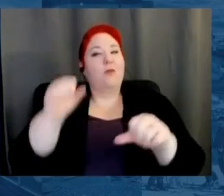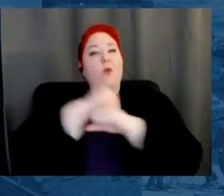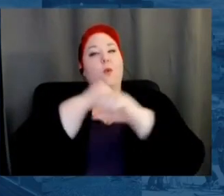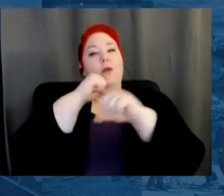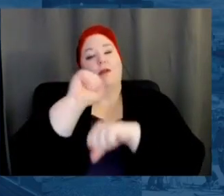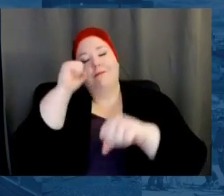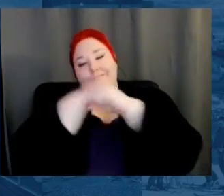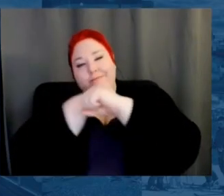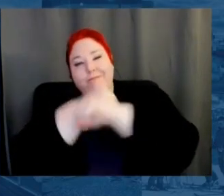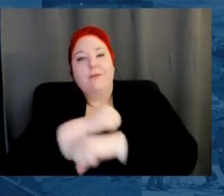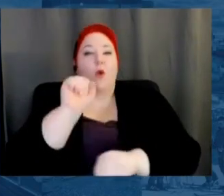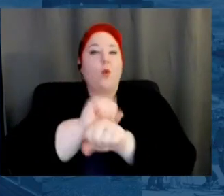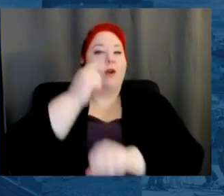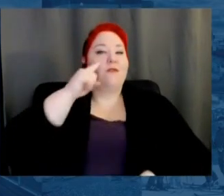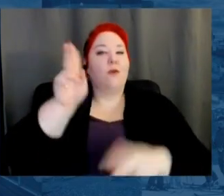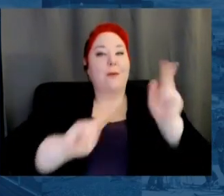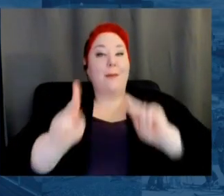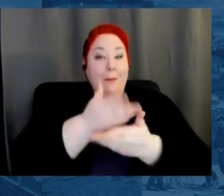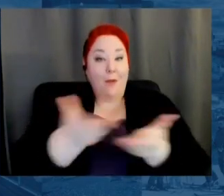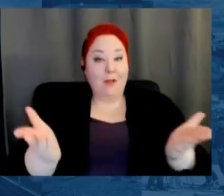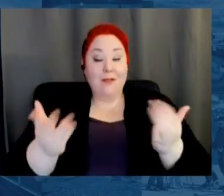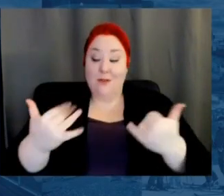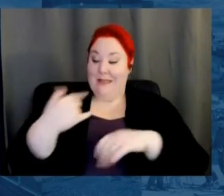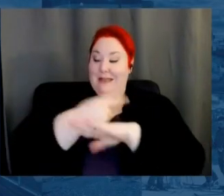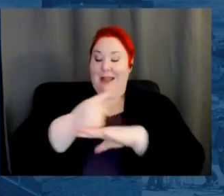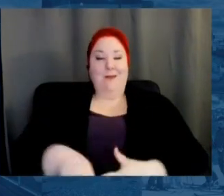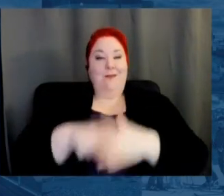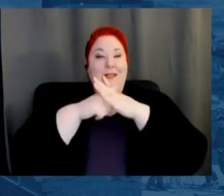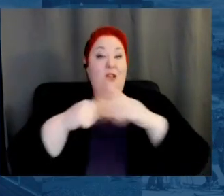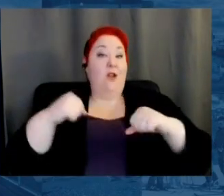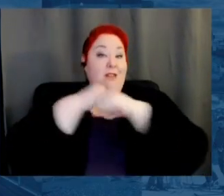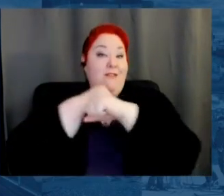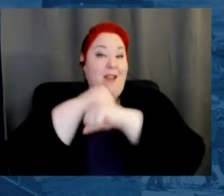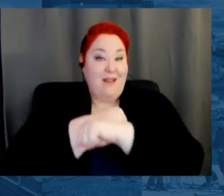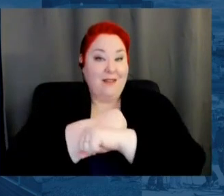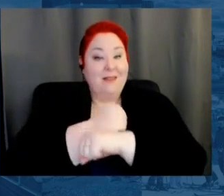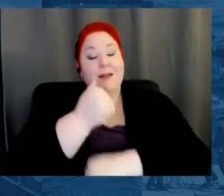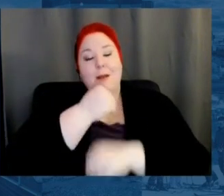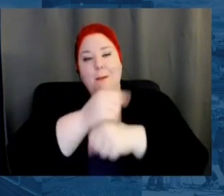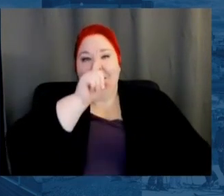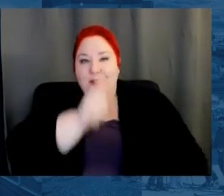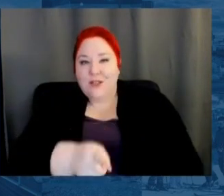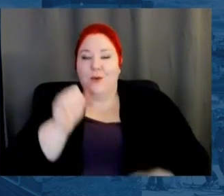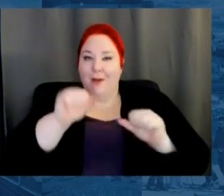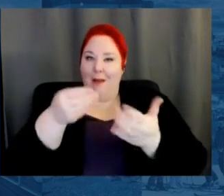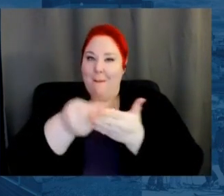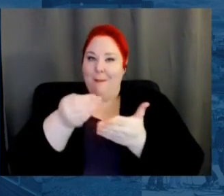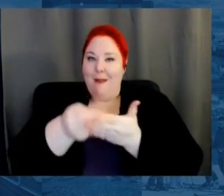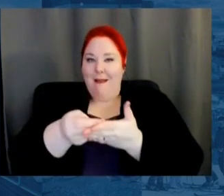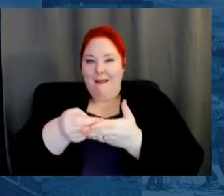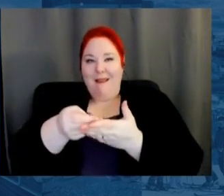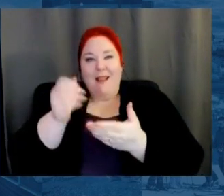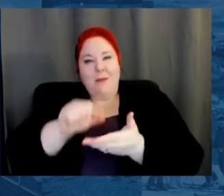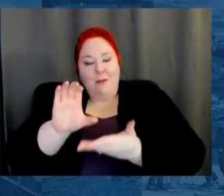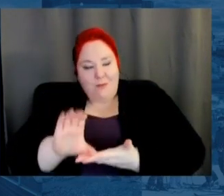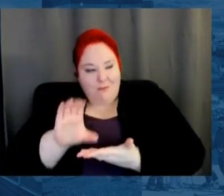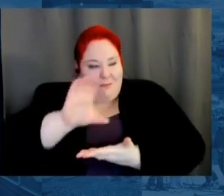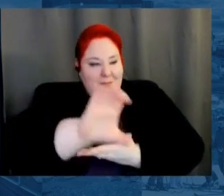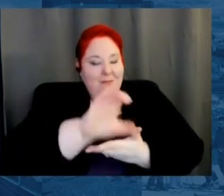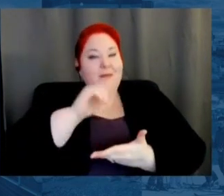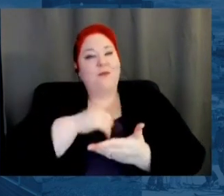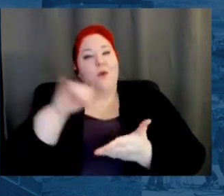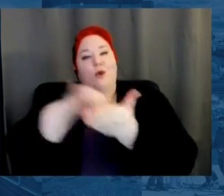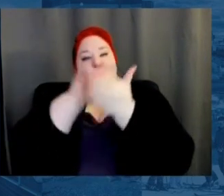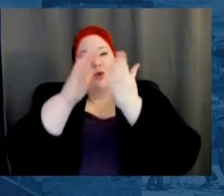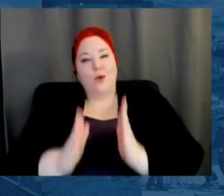To tell you that today we're going to begin the fight to make sure we can put money back in the pockets of New Yorkers and making our